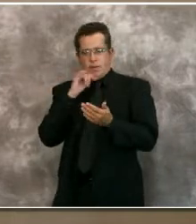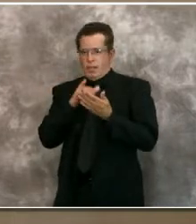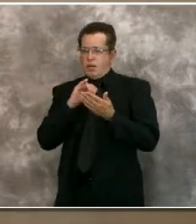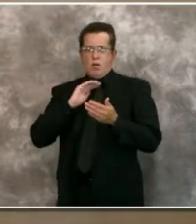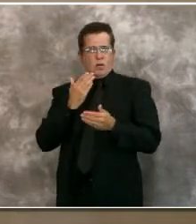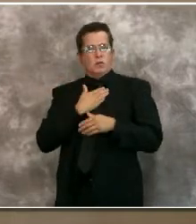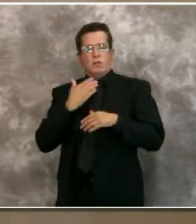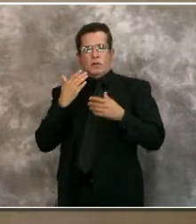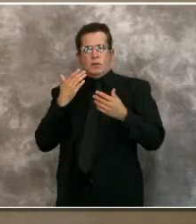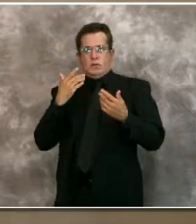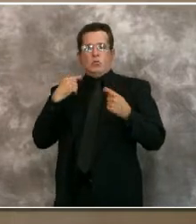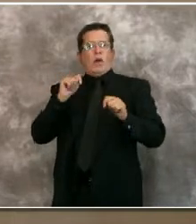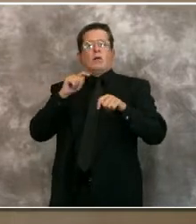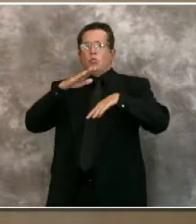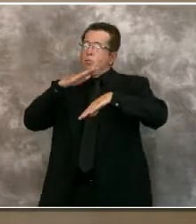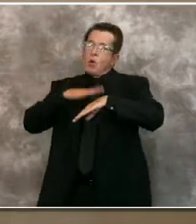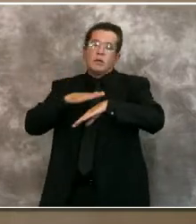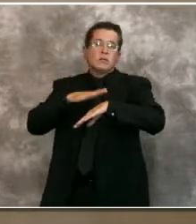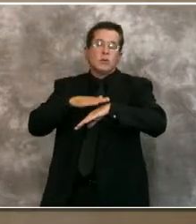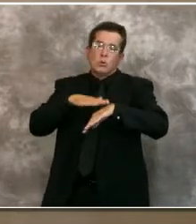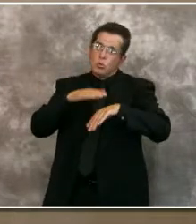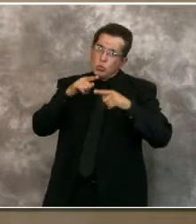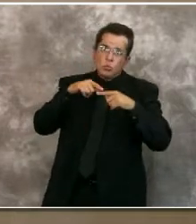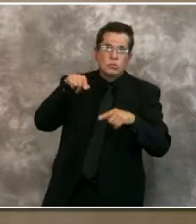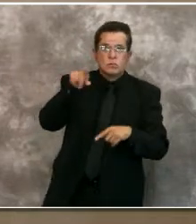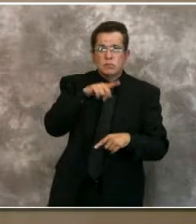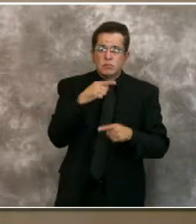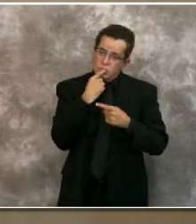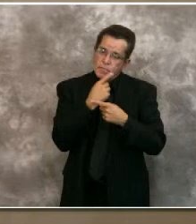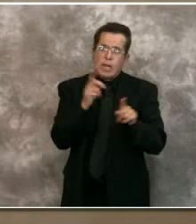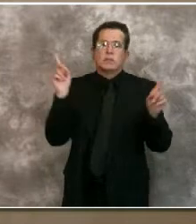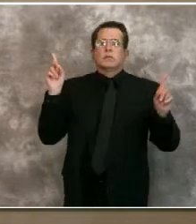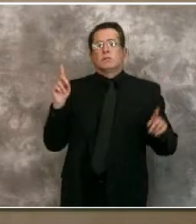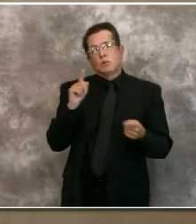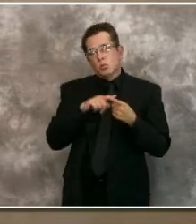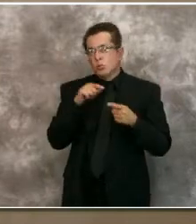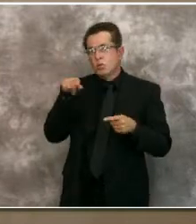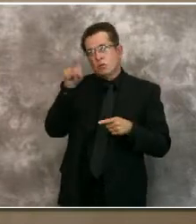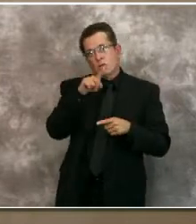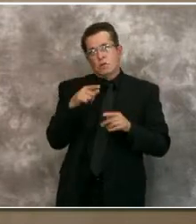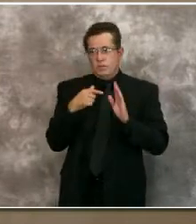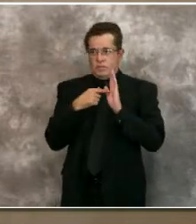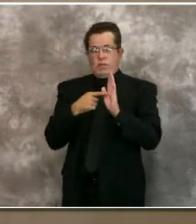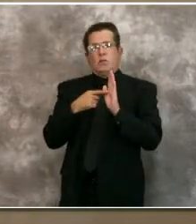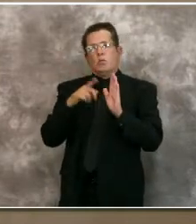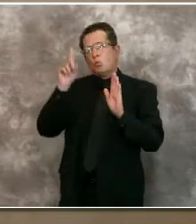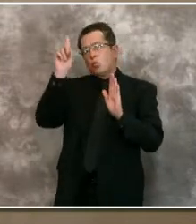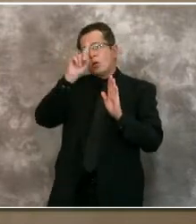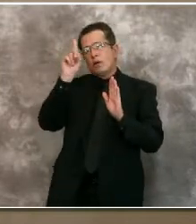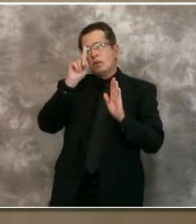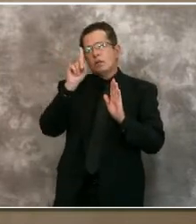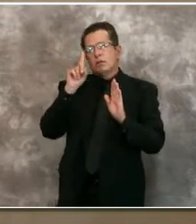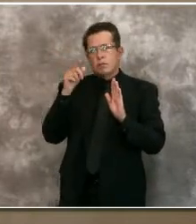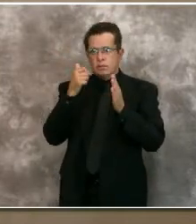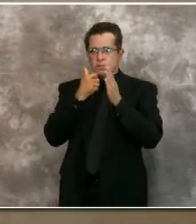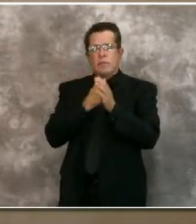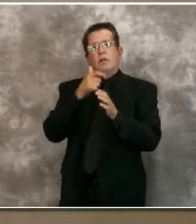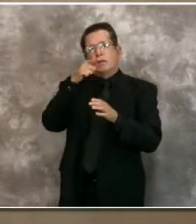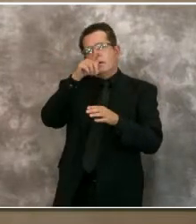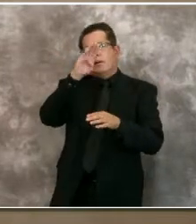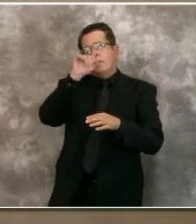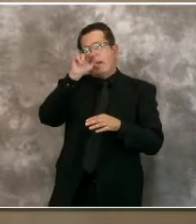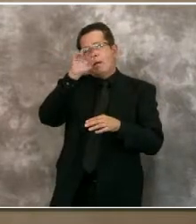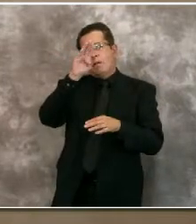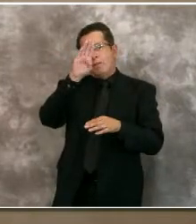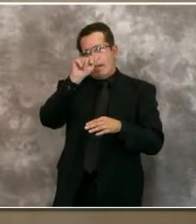message and to require the jurisdictions where, in Balboa Park is in the